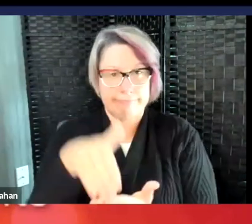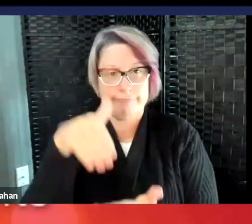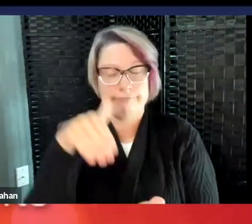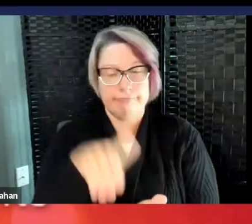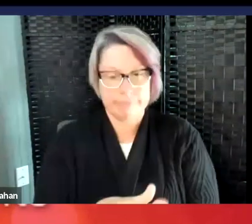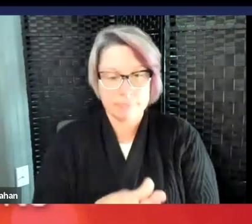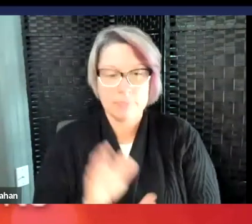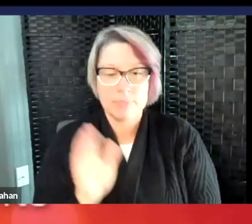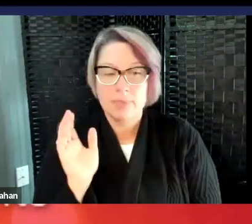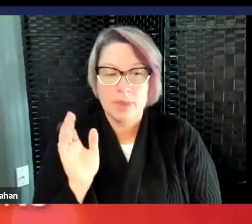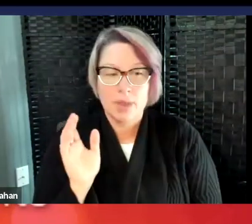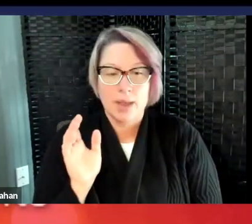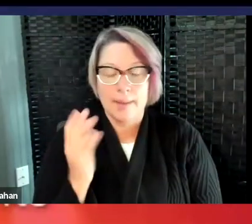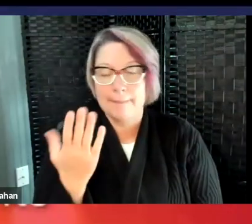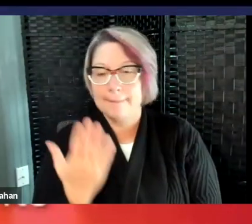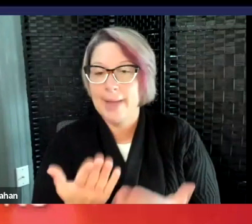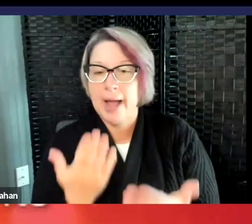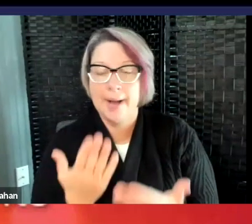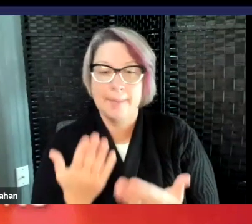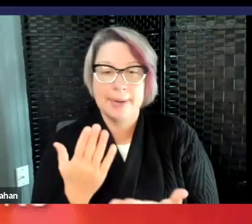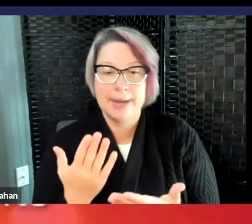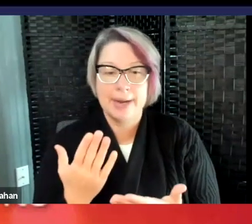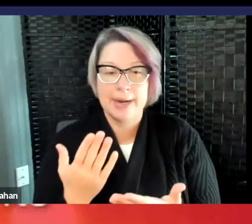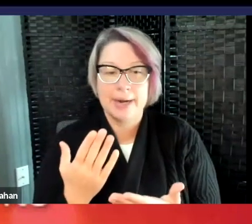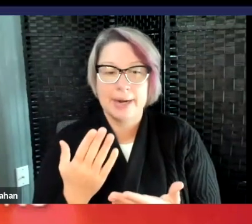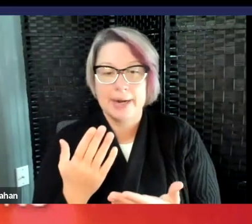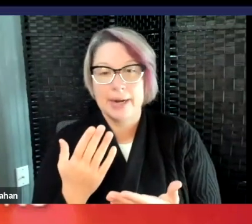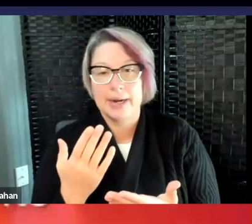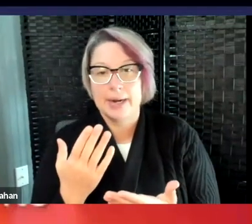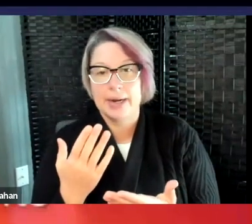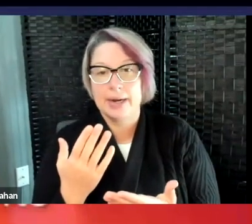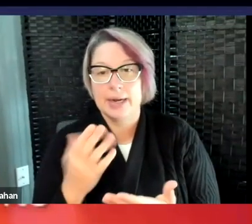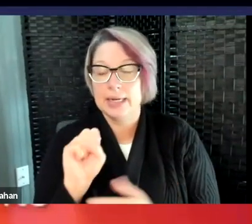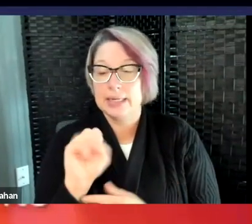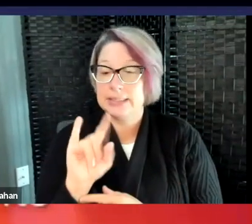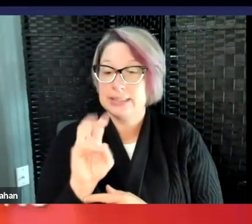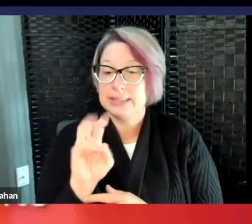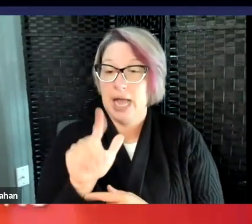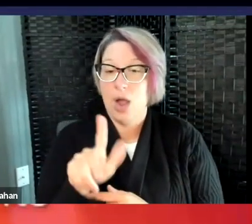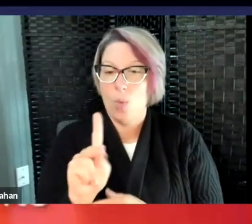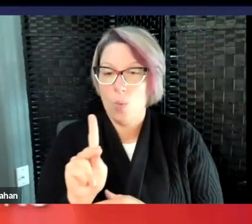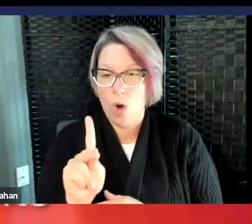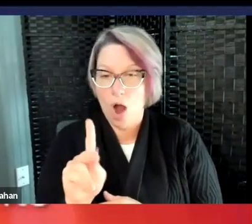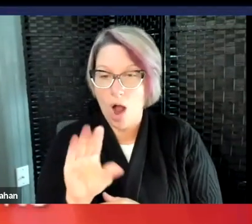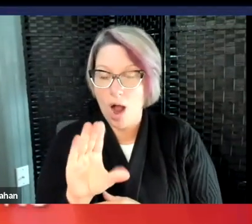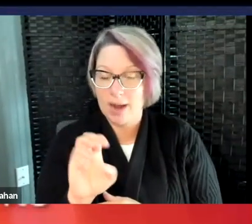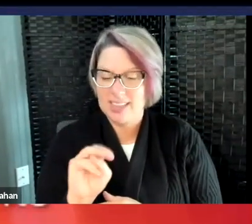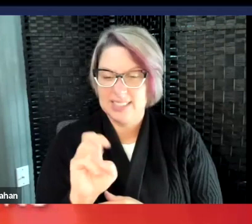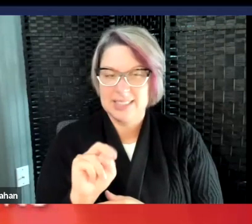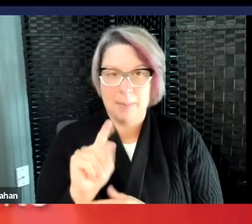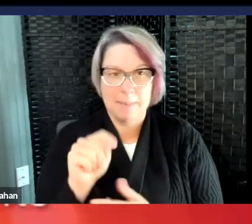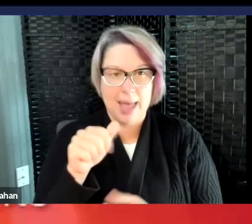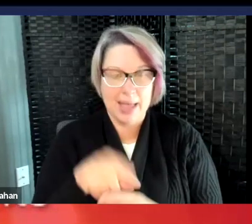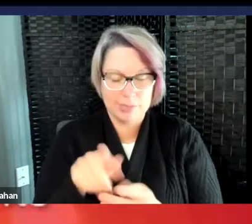footprint. Maybe you have a footprint in like a sidewalk in cement, or maybe you've seen that, or maybe you